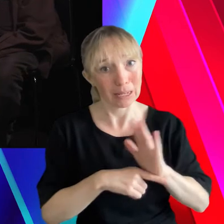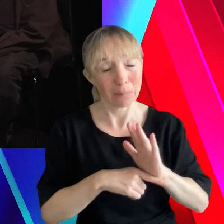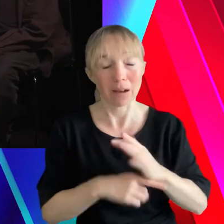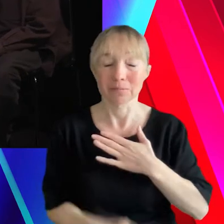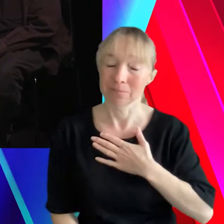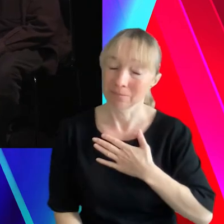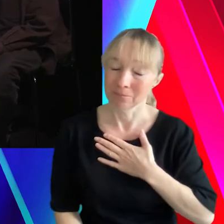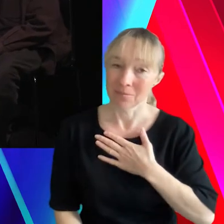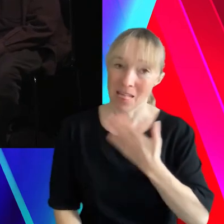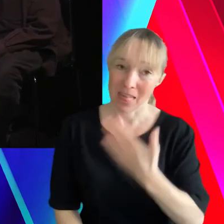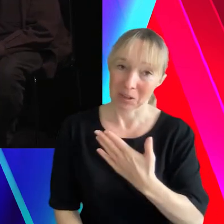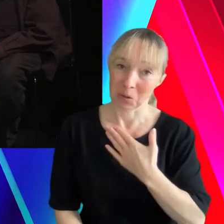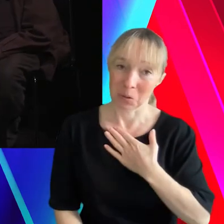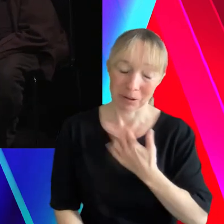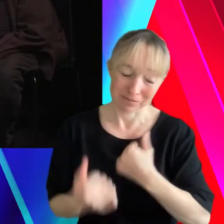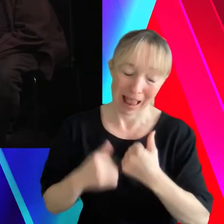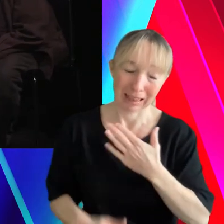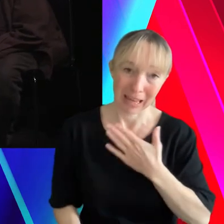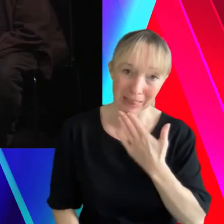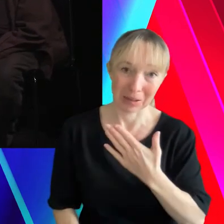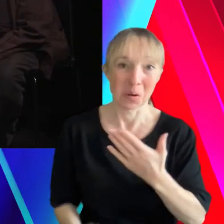Thank you. But we'll stop this love fest,